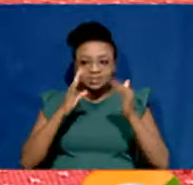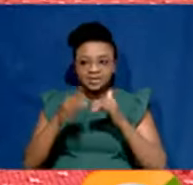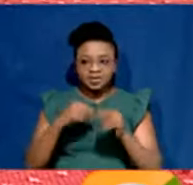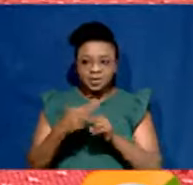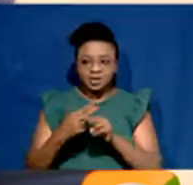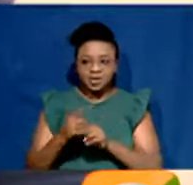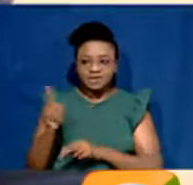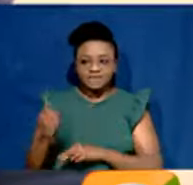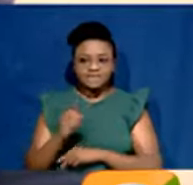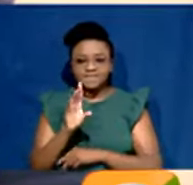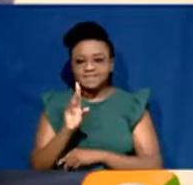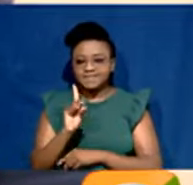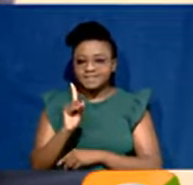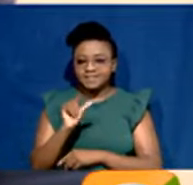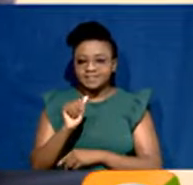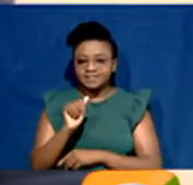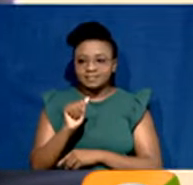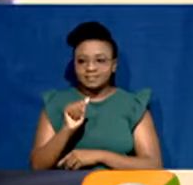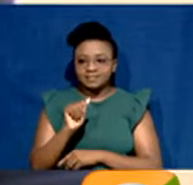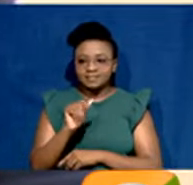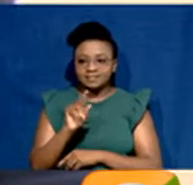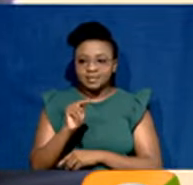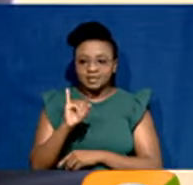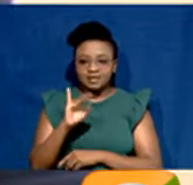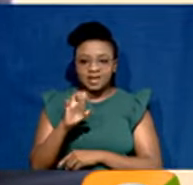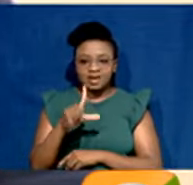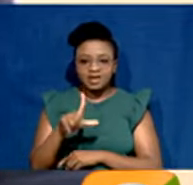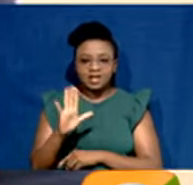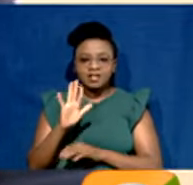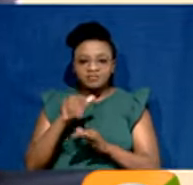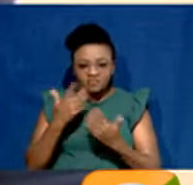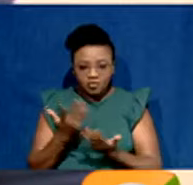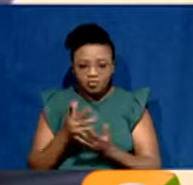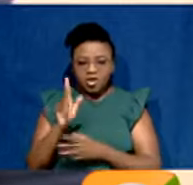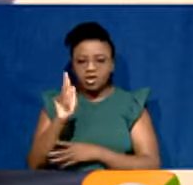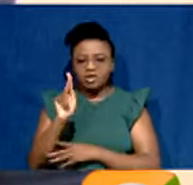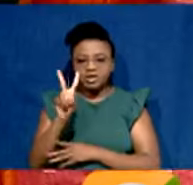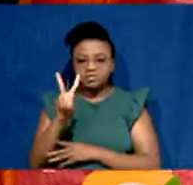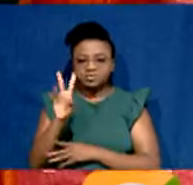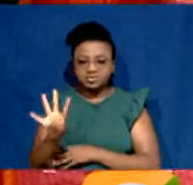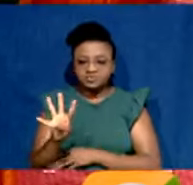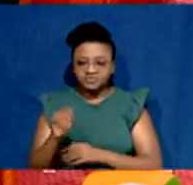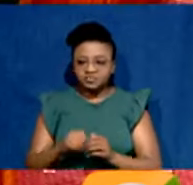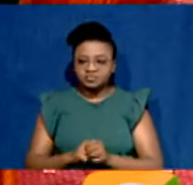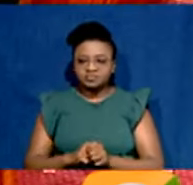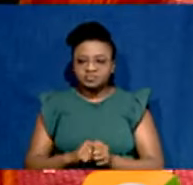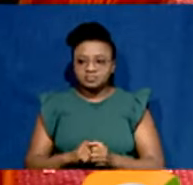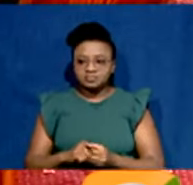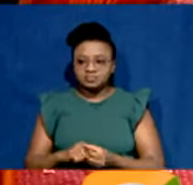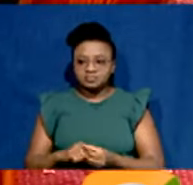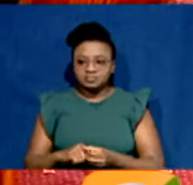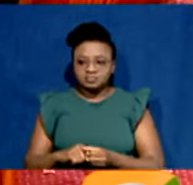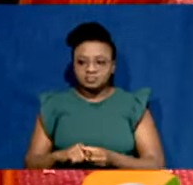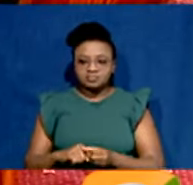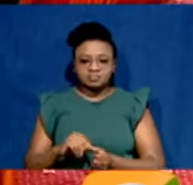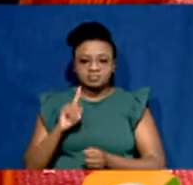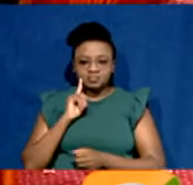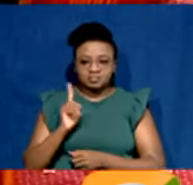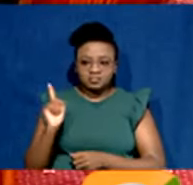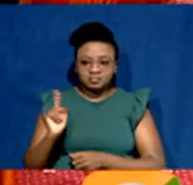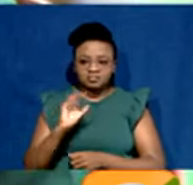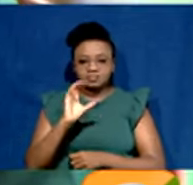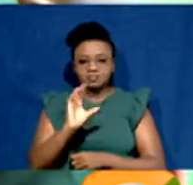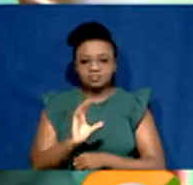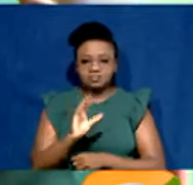ni Daniel Kitu kutoka K24 MediaMax Network Limited. Nami ni Kamchemenza kutoka shirika la utangazaji